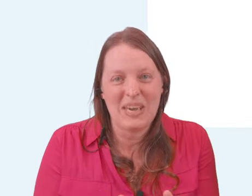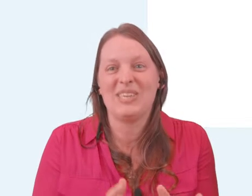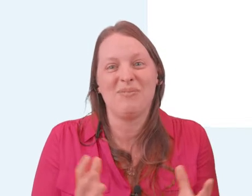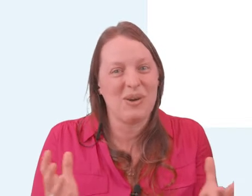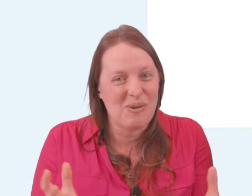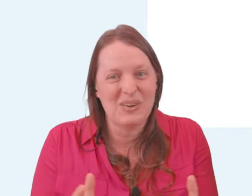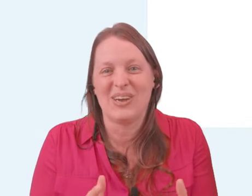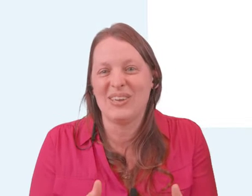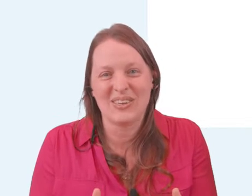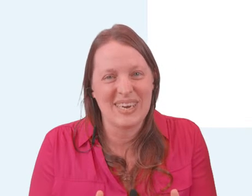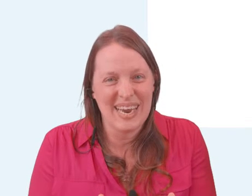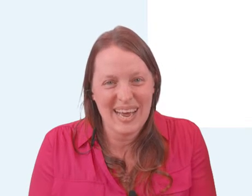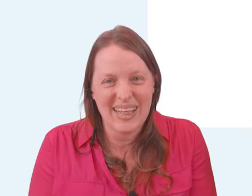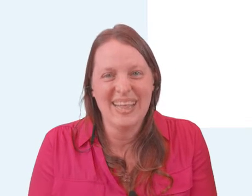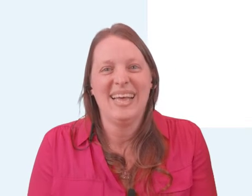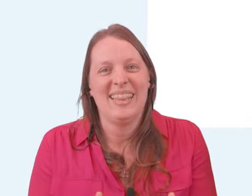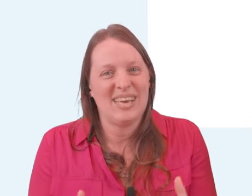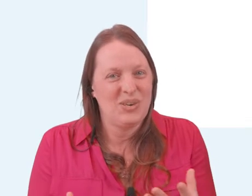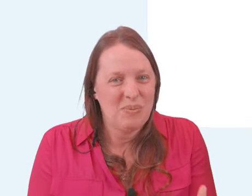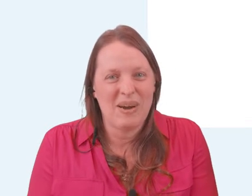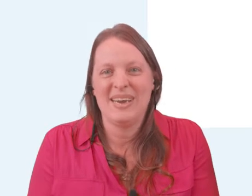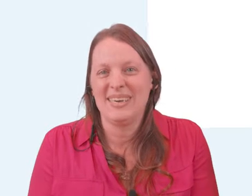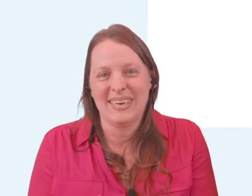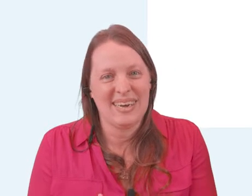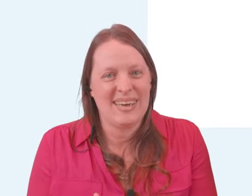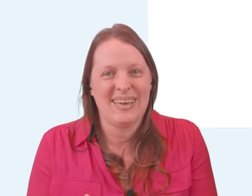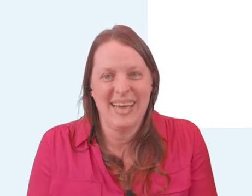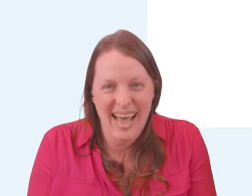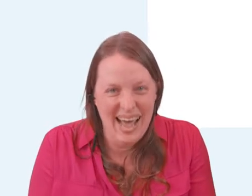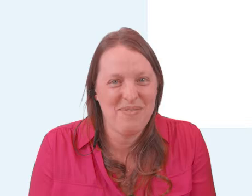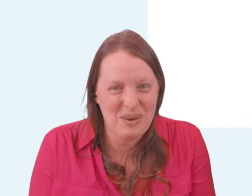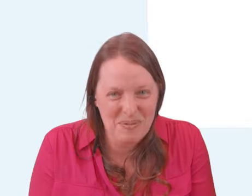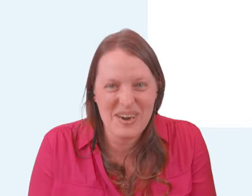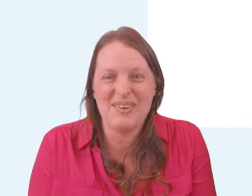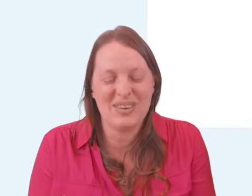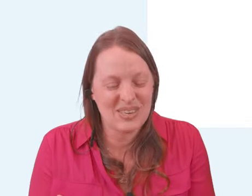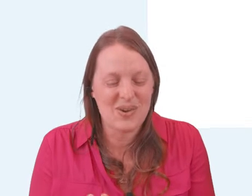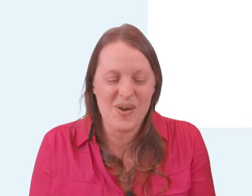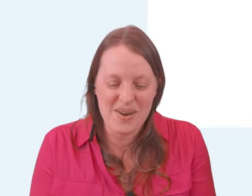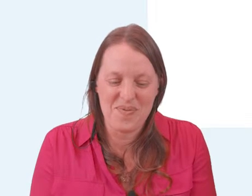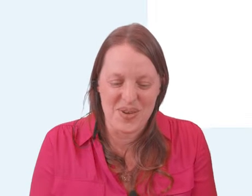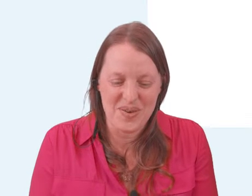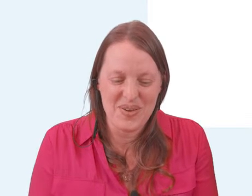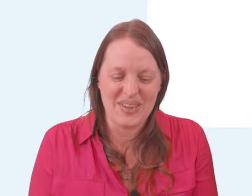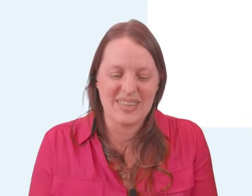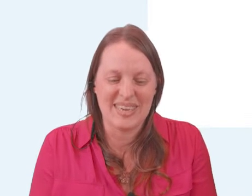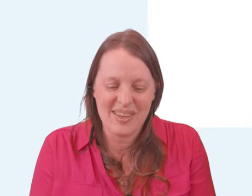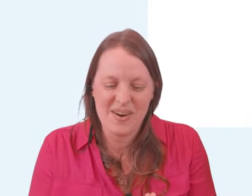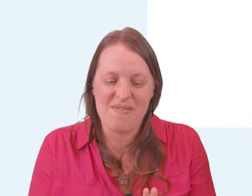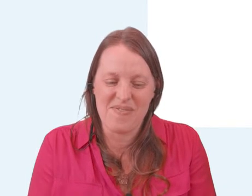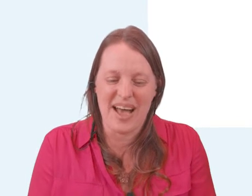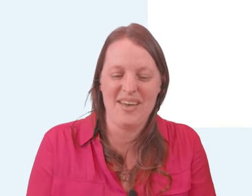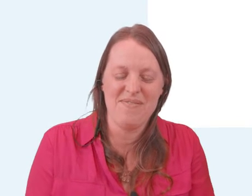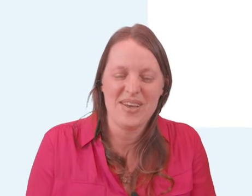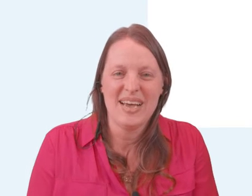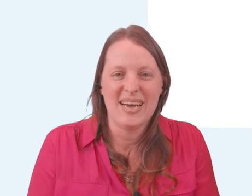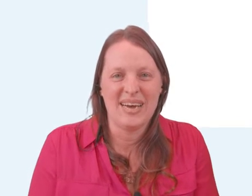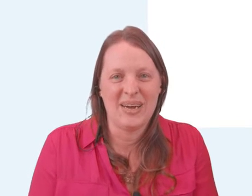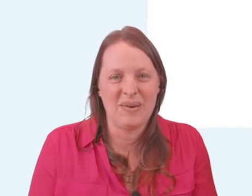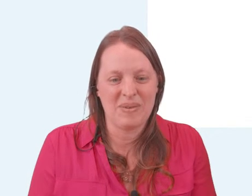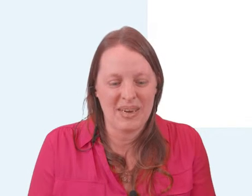of space of the horizontal canal that you might have debris, which is quite a few. You can see there are